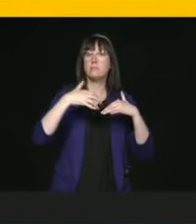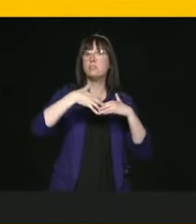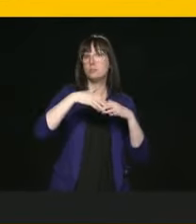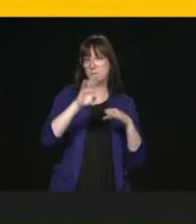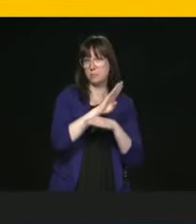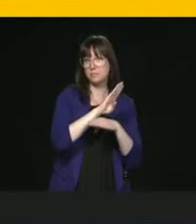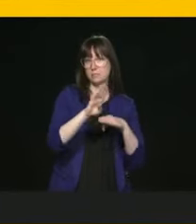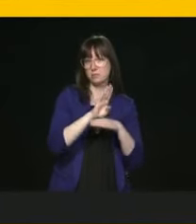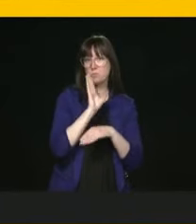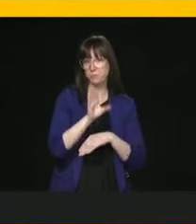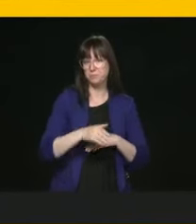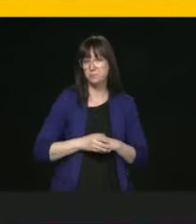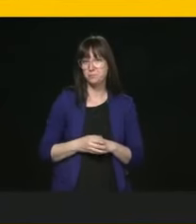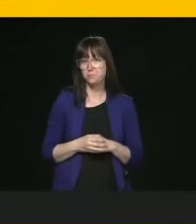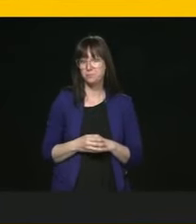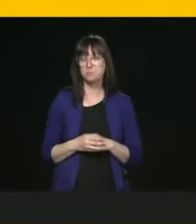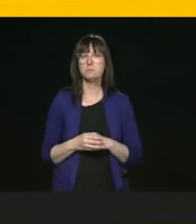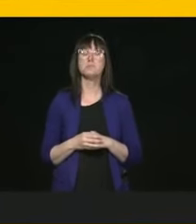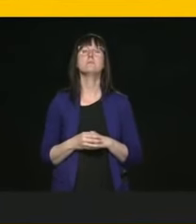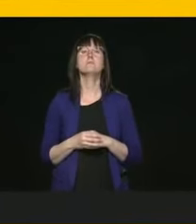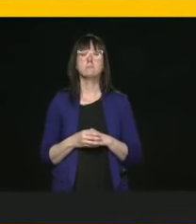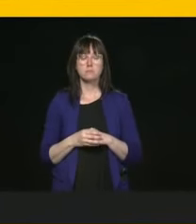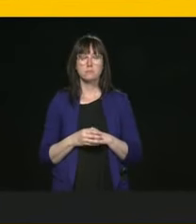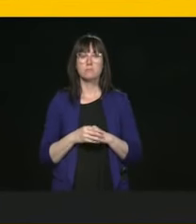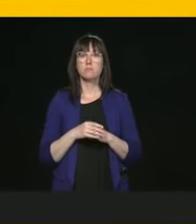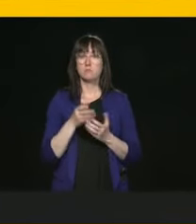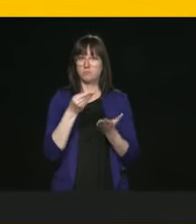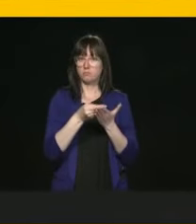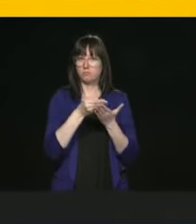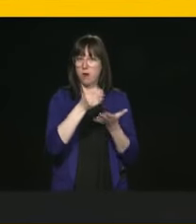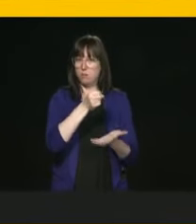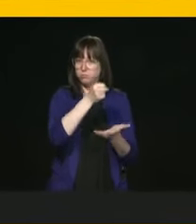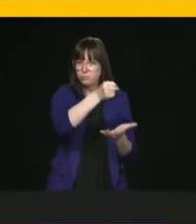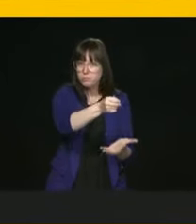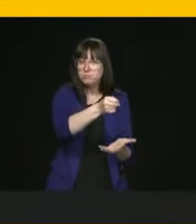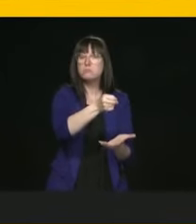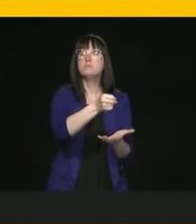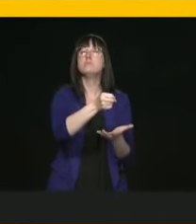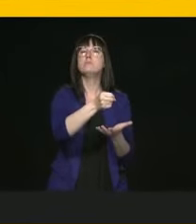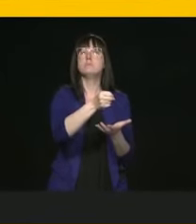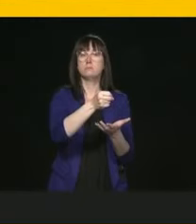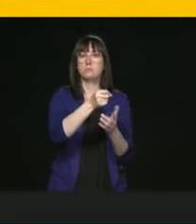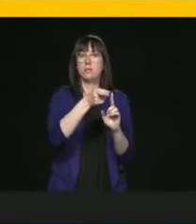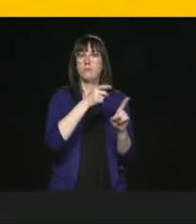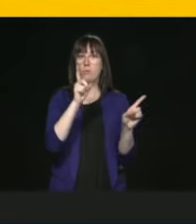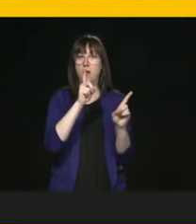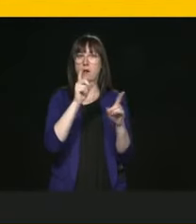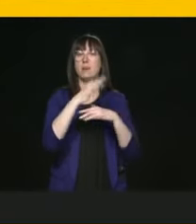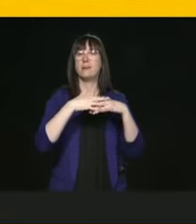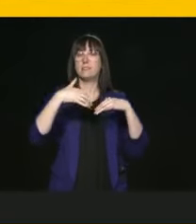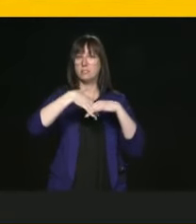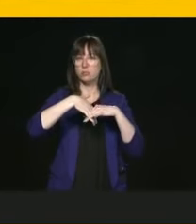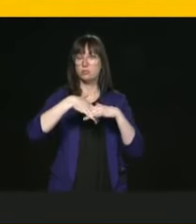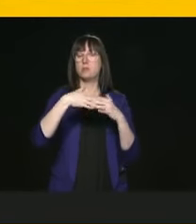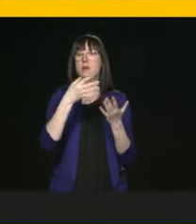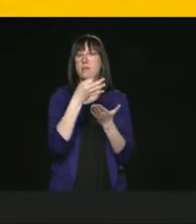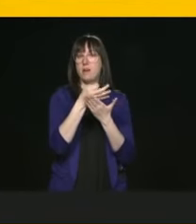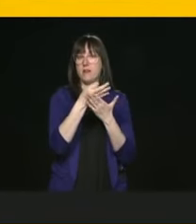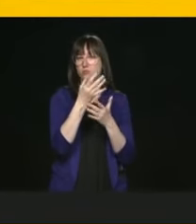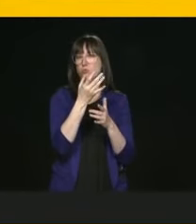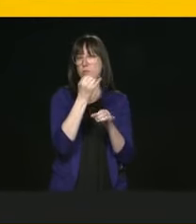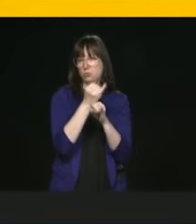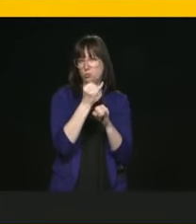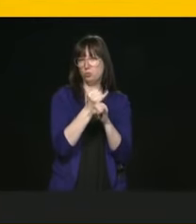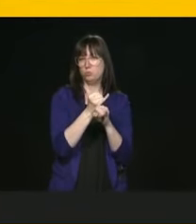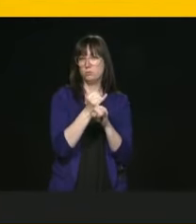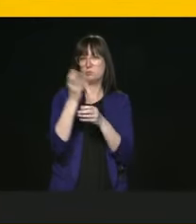This funding will be provided through financial institutions and the National Association